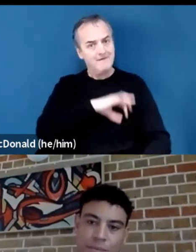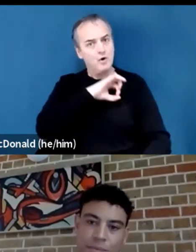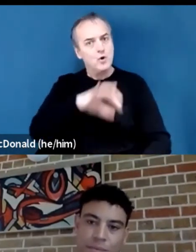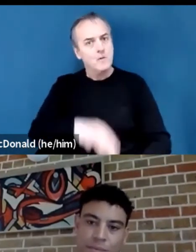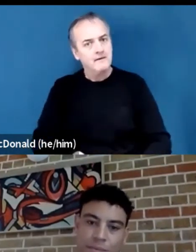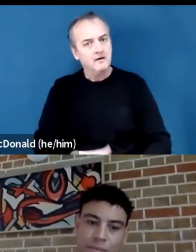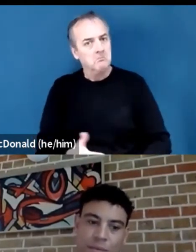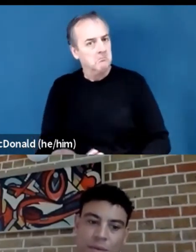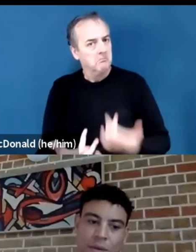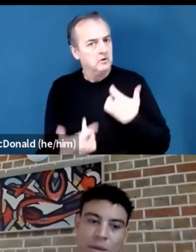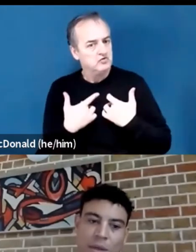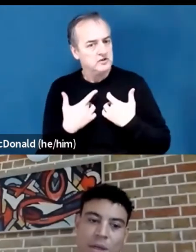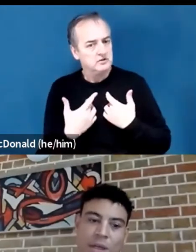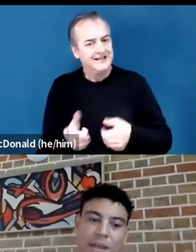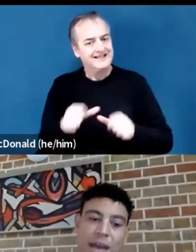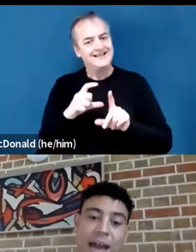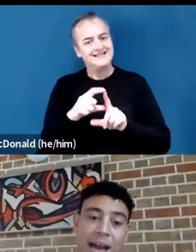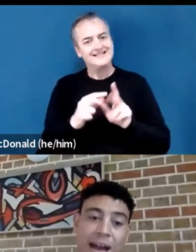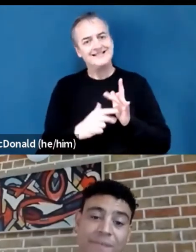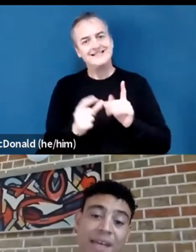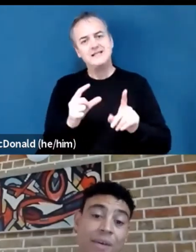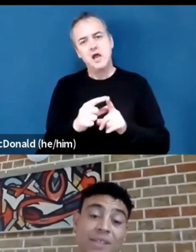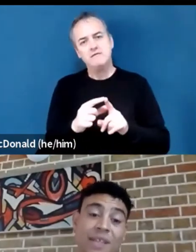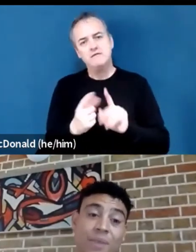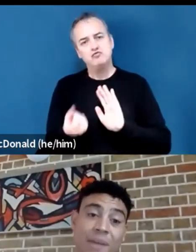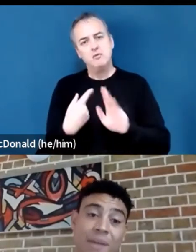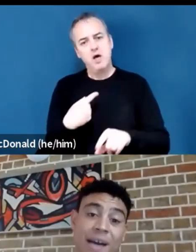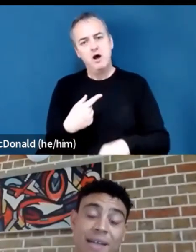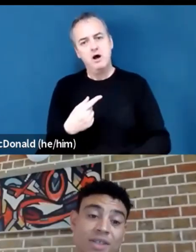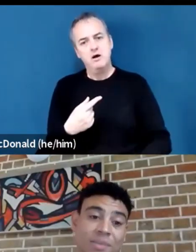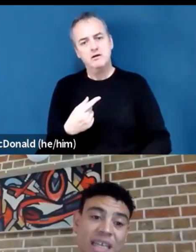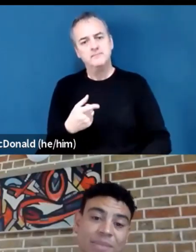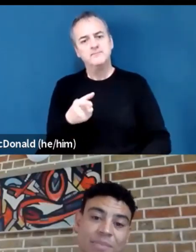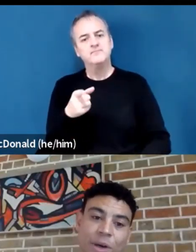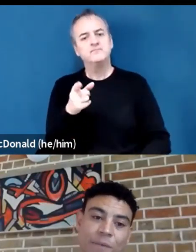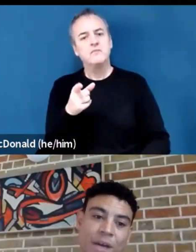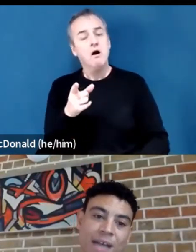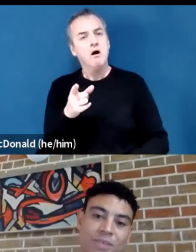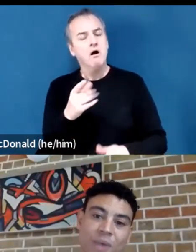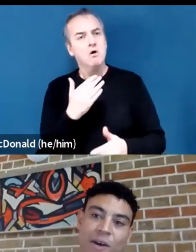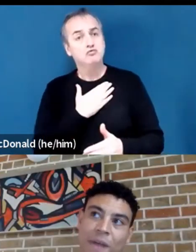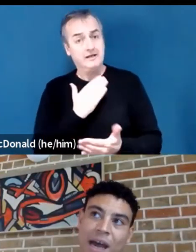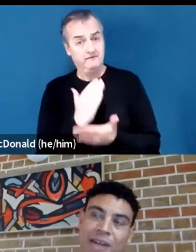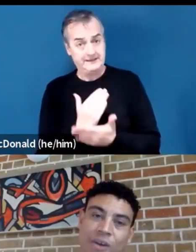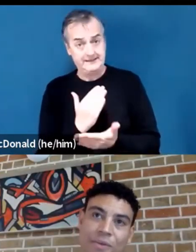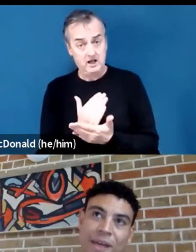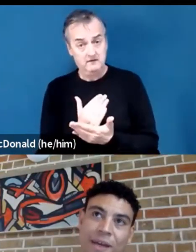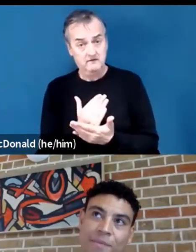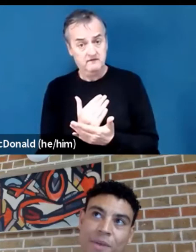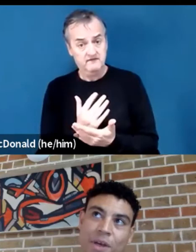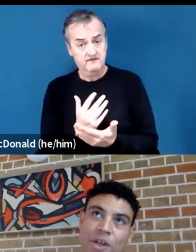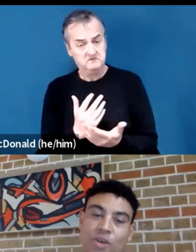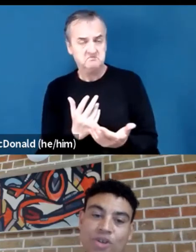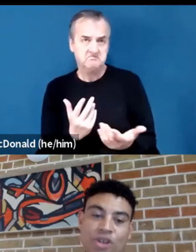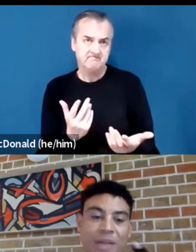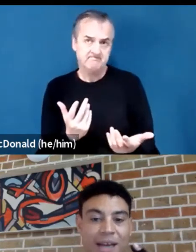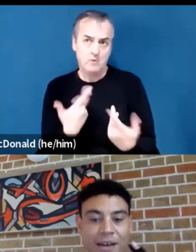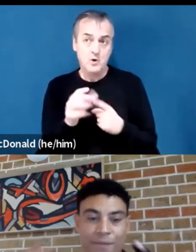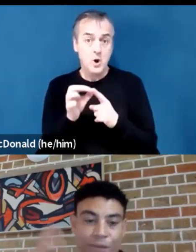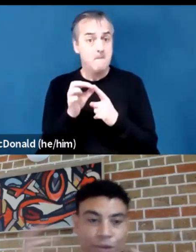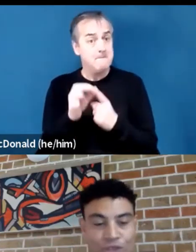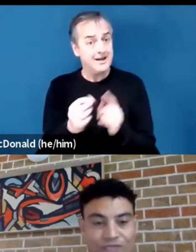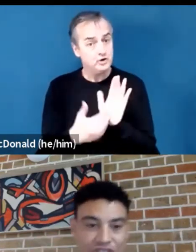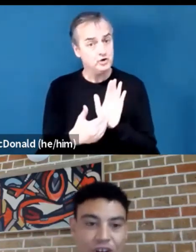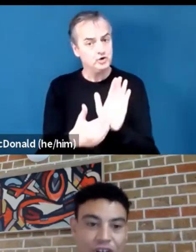Thank you. And David? Yeah, I think it was in one of my top tips, but as well, I don't think, do you know, it shouldn't be